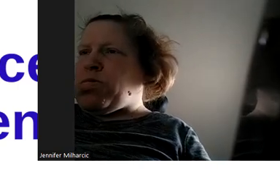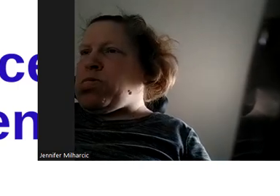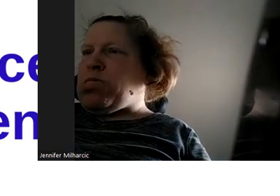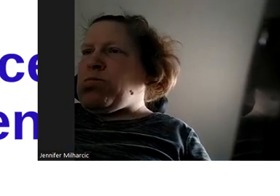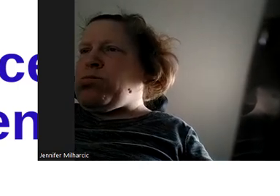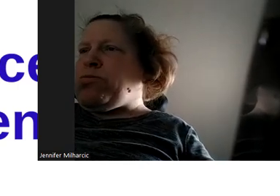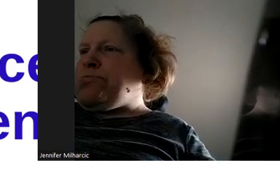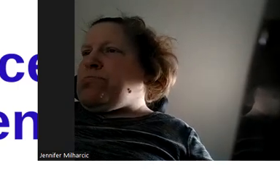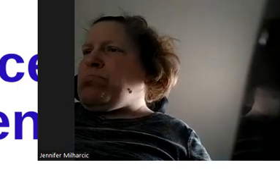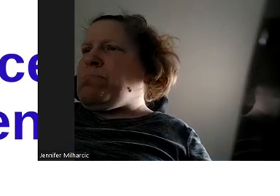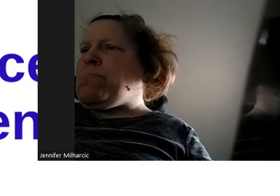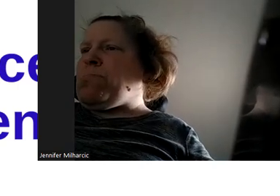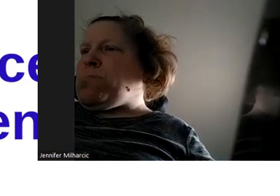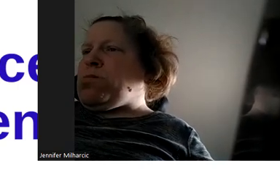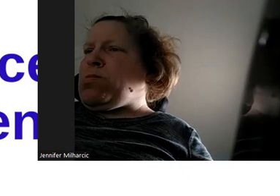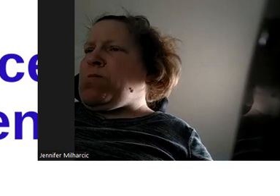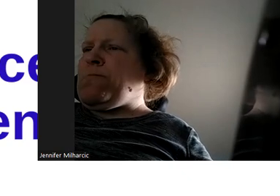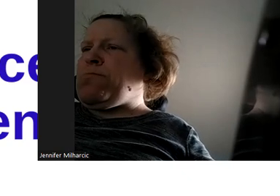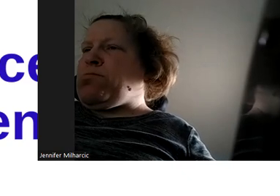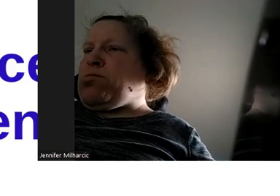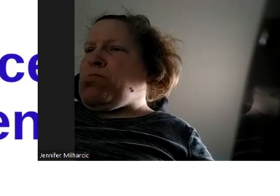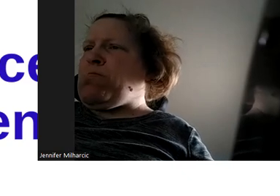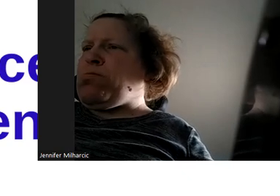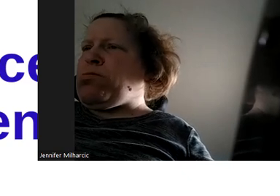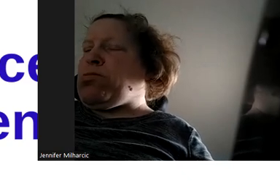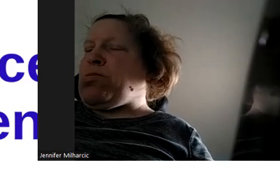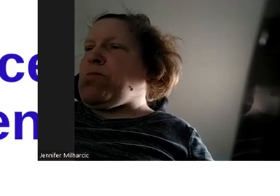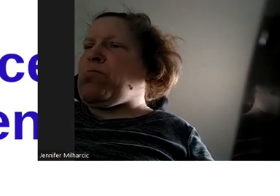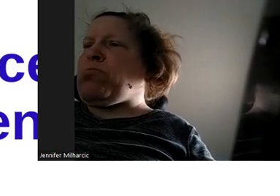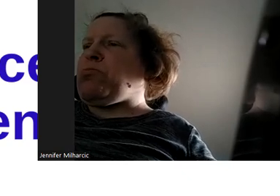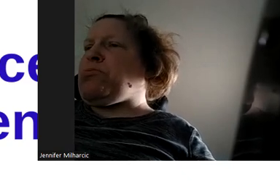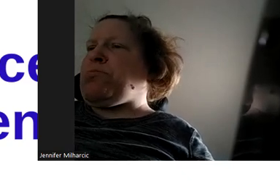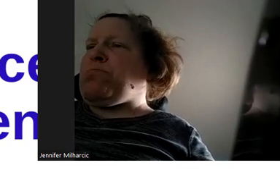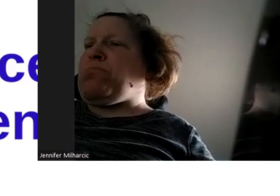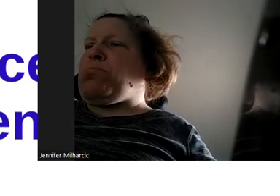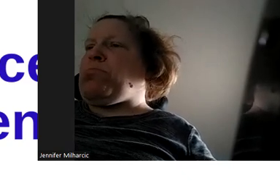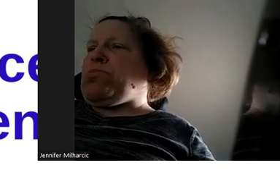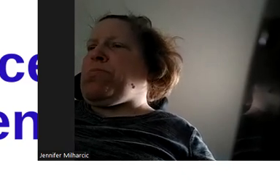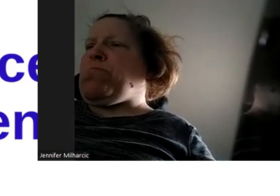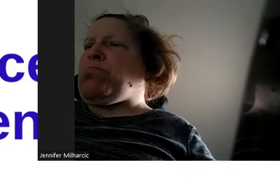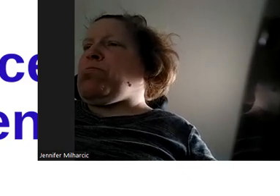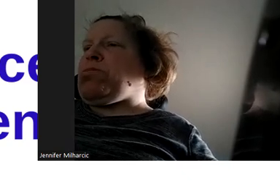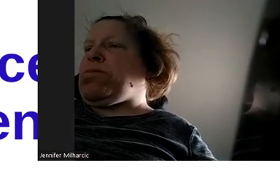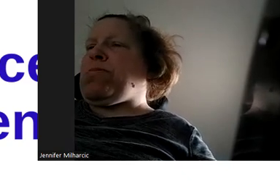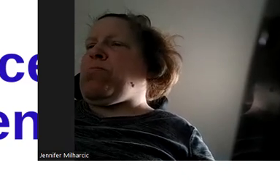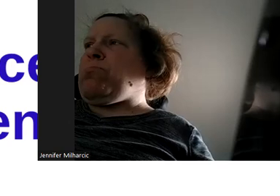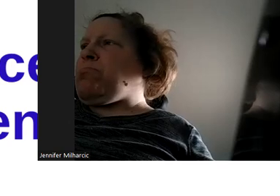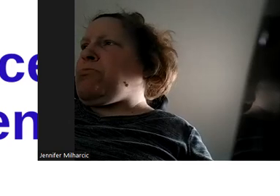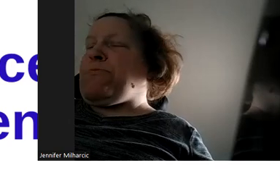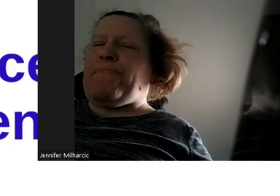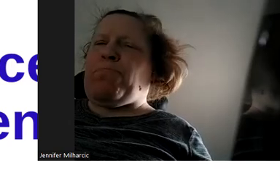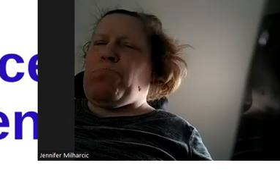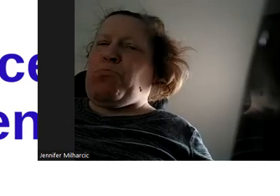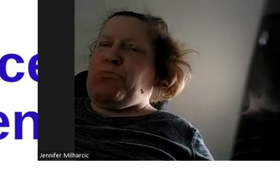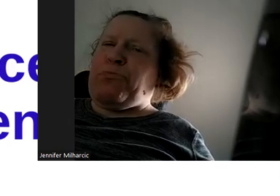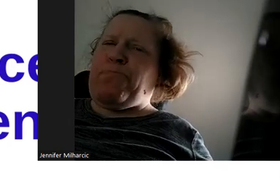accessible evaluation including the sidewalks to sexual violence prevention guide to social inclusion with adults with cognitive